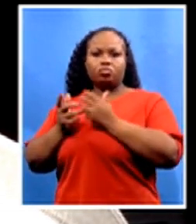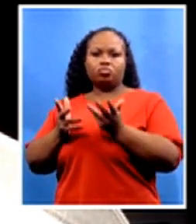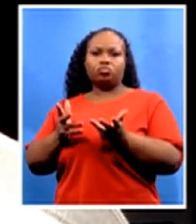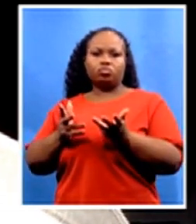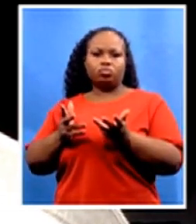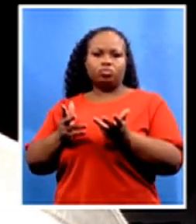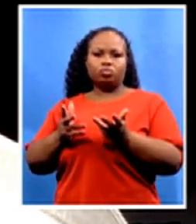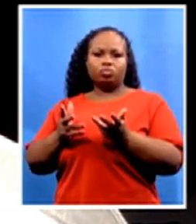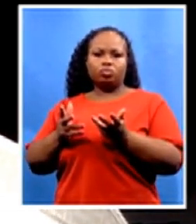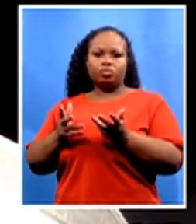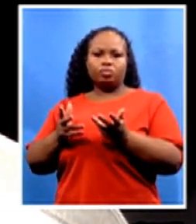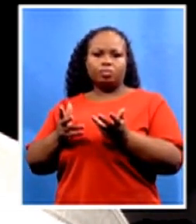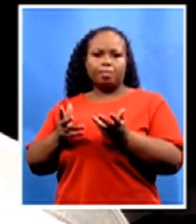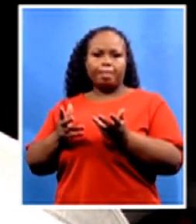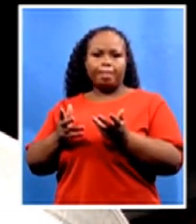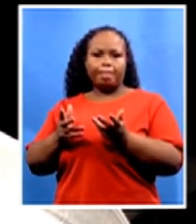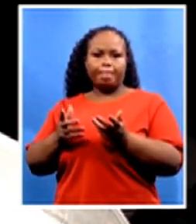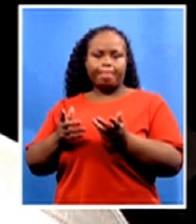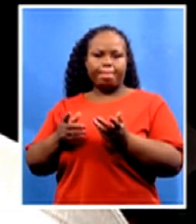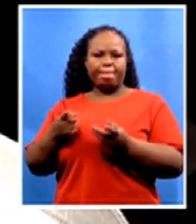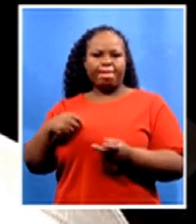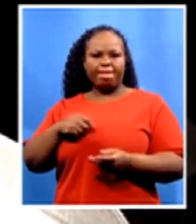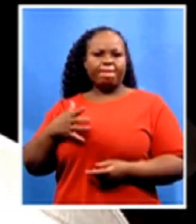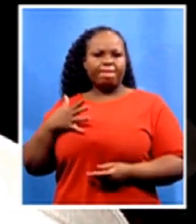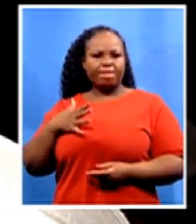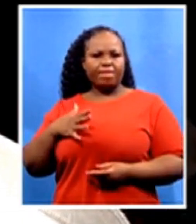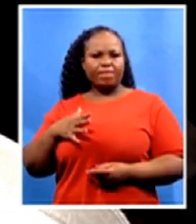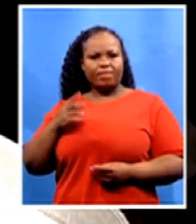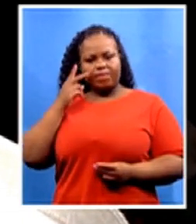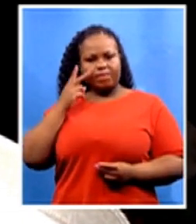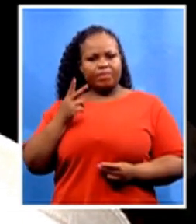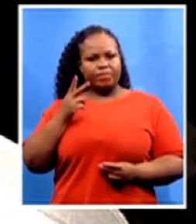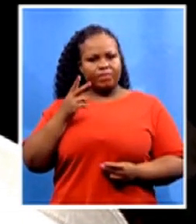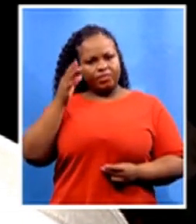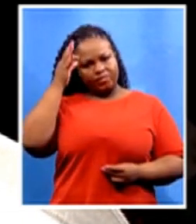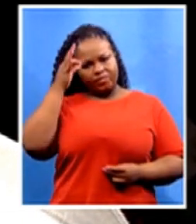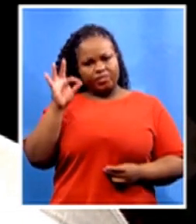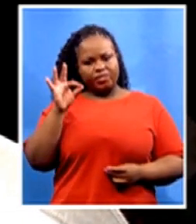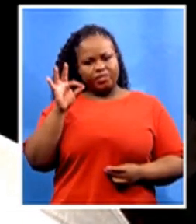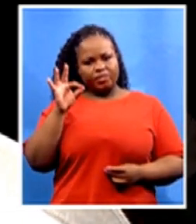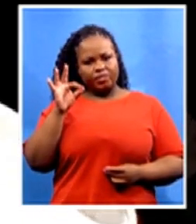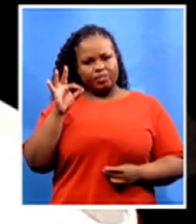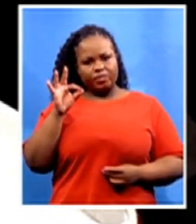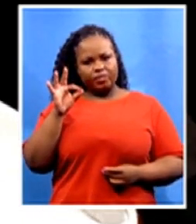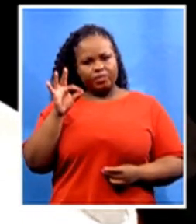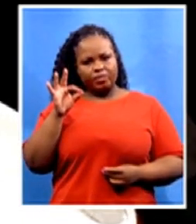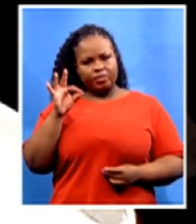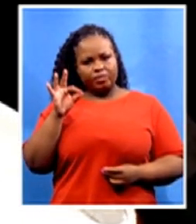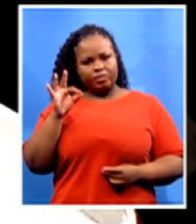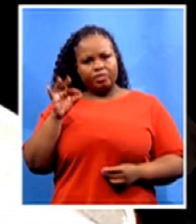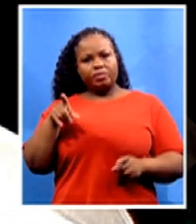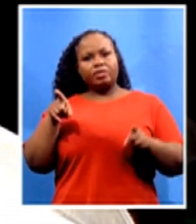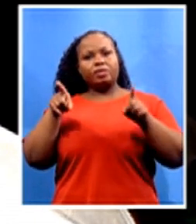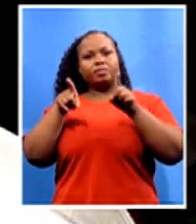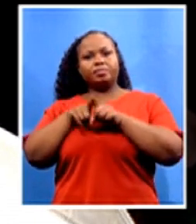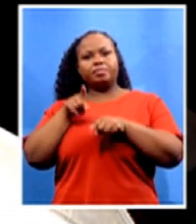up, fighting mental health as they do with coronavirus. They're doing an exceptional